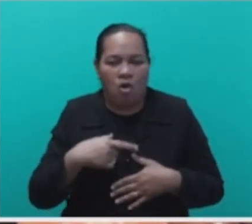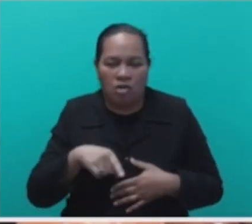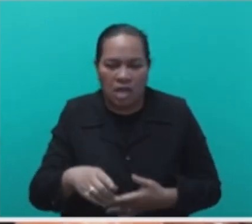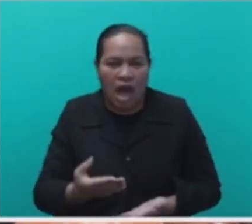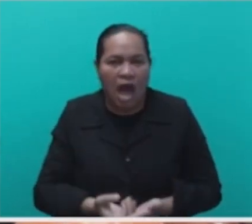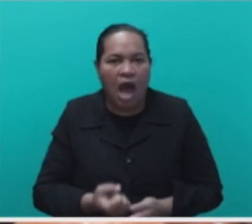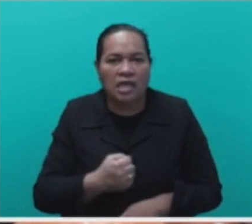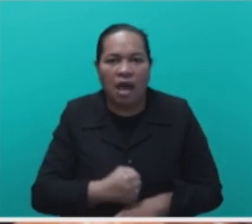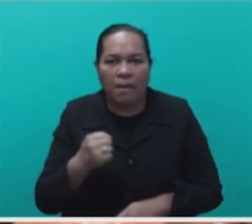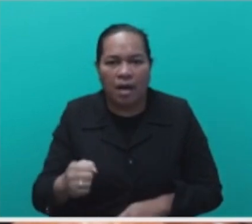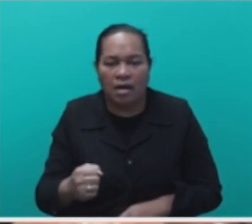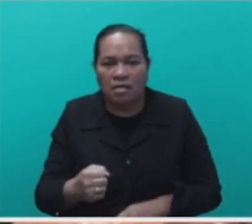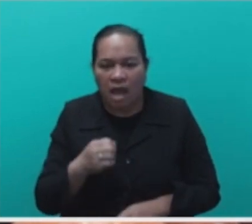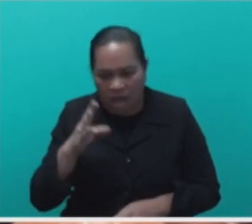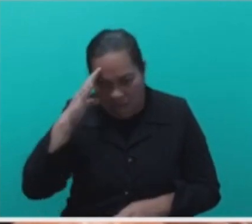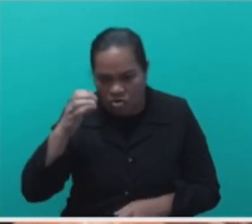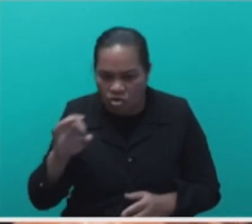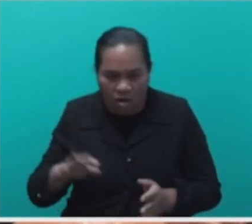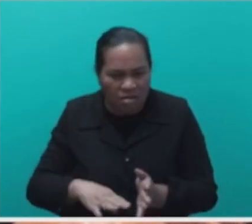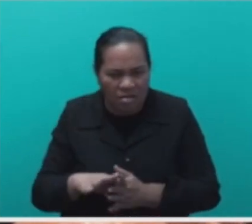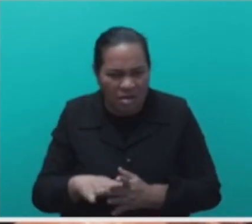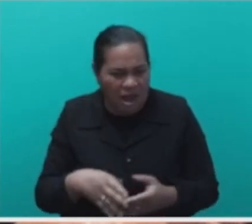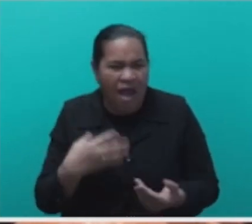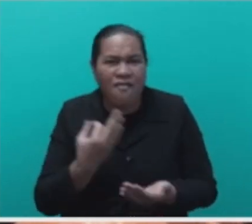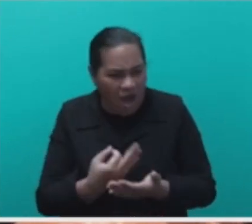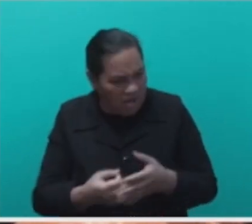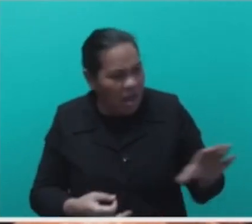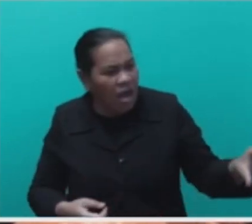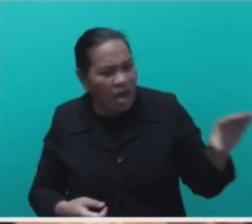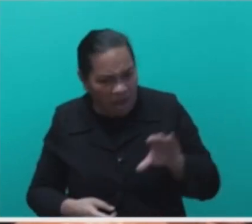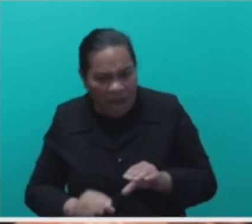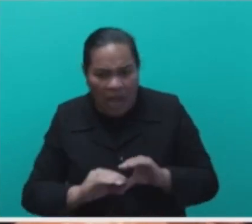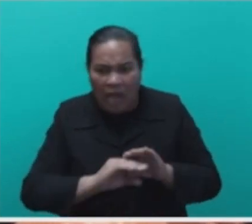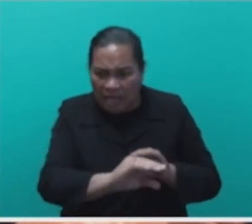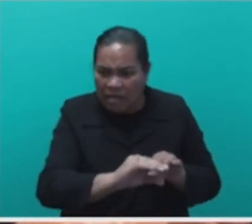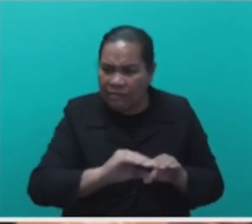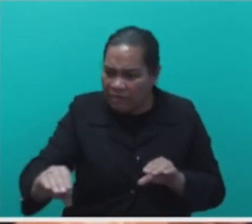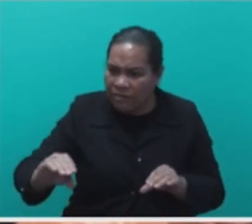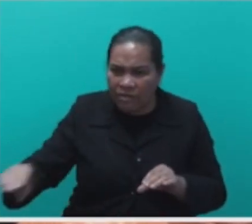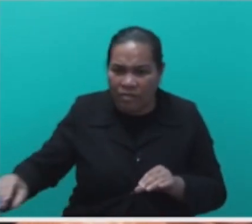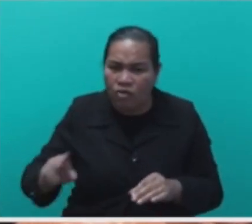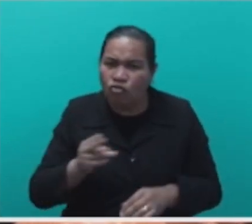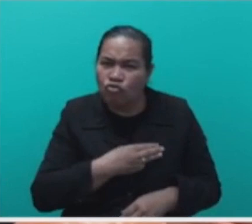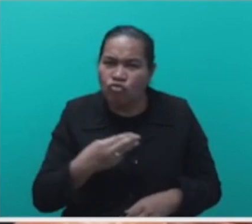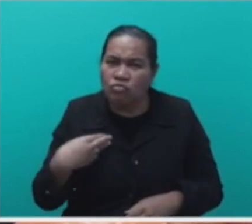No matter how much funds are allocated or spread to the ministries, or